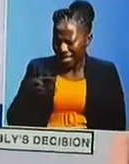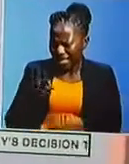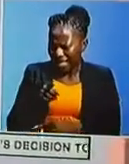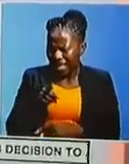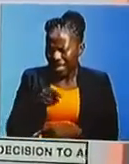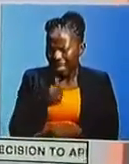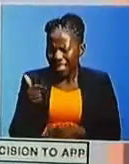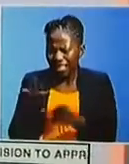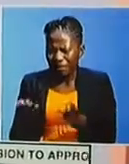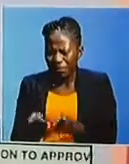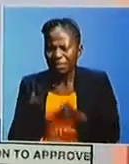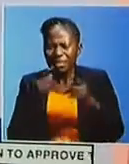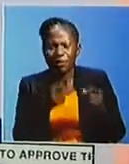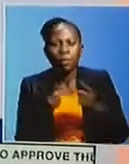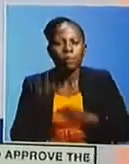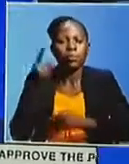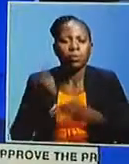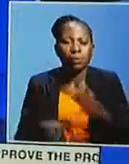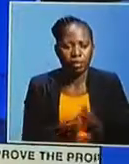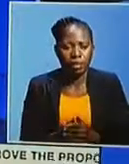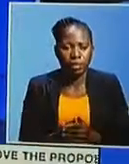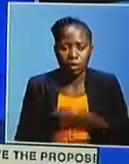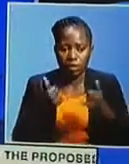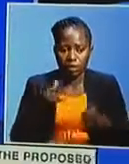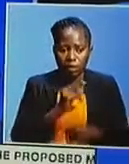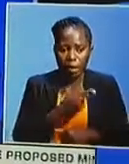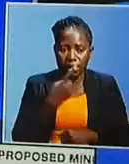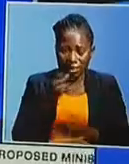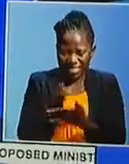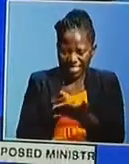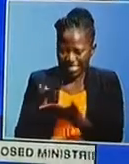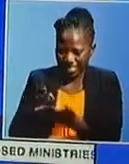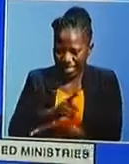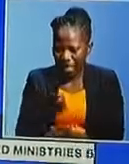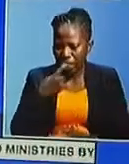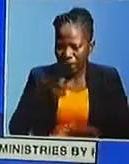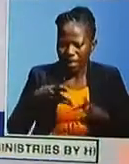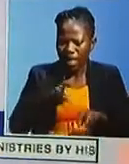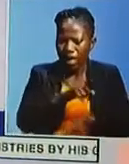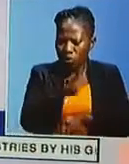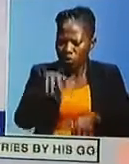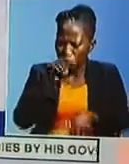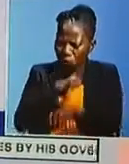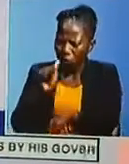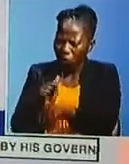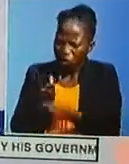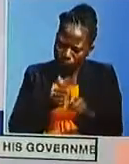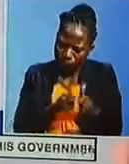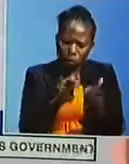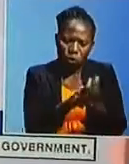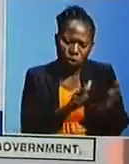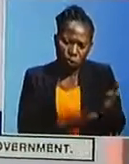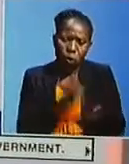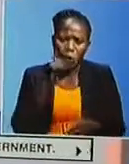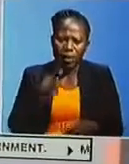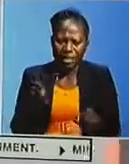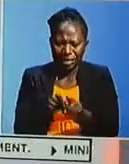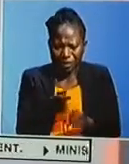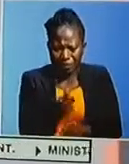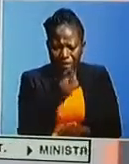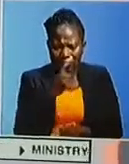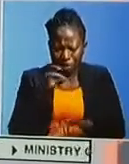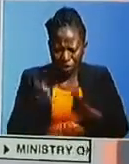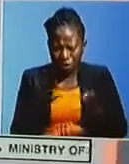there is need that we allow these institutions to operate within the ambit of the law and to do things that they are required to do.